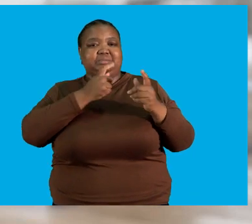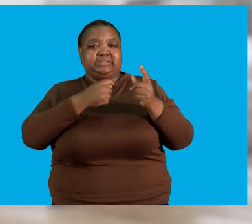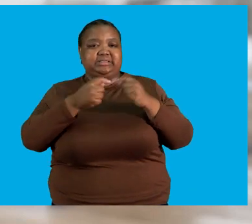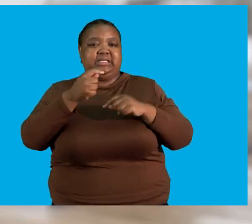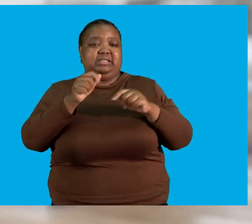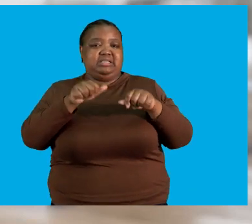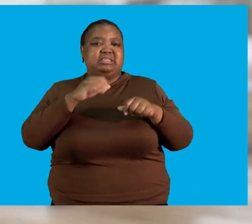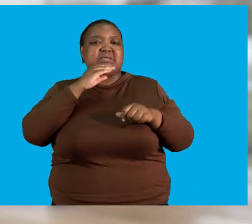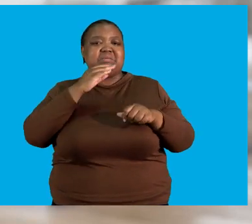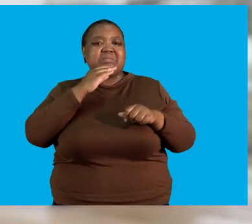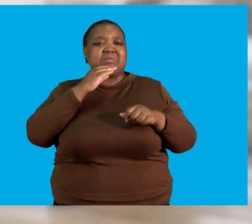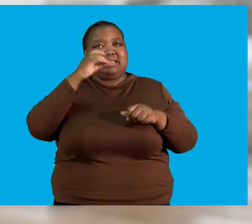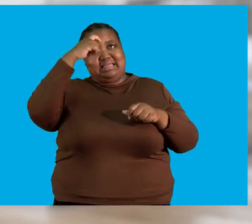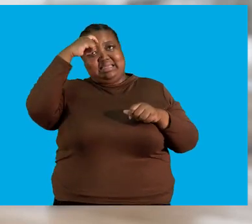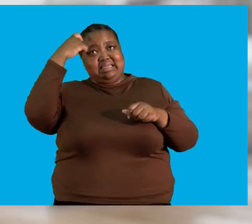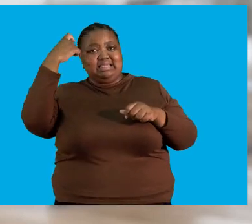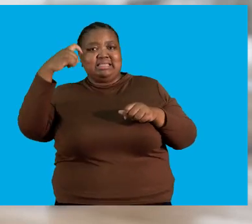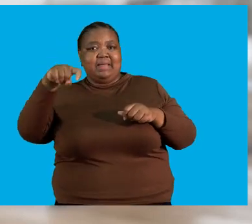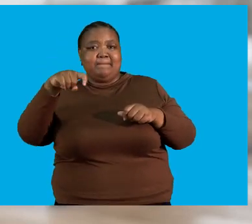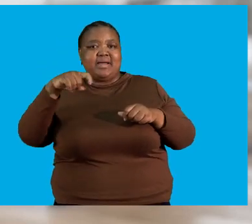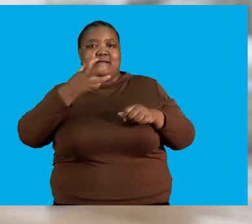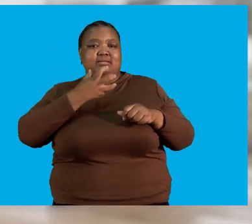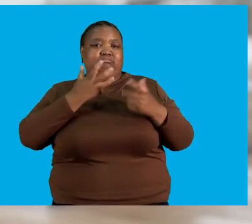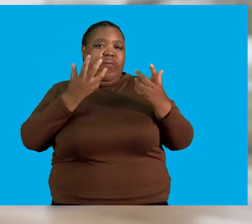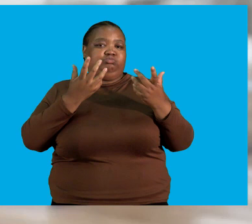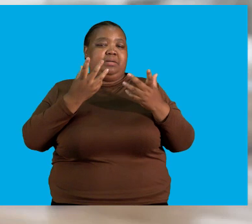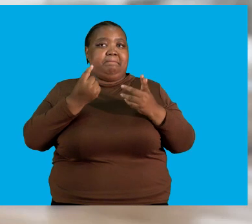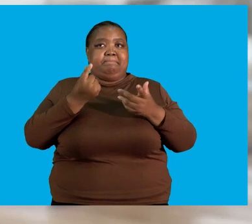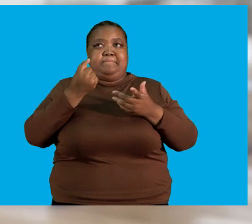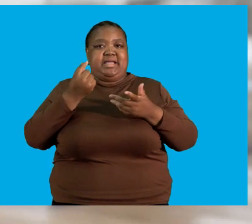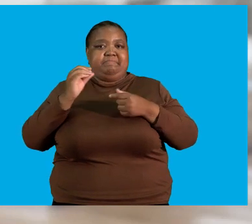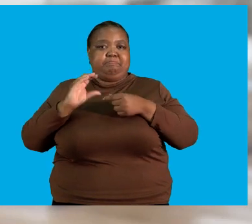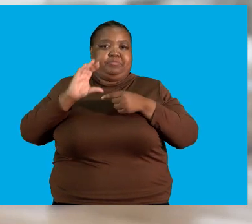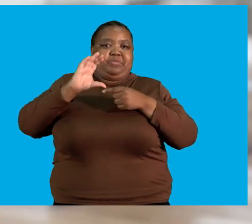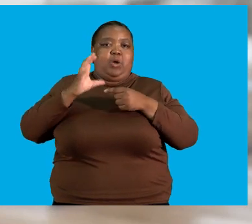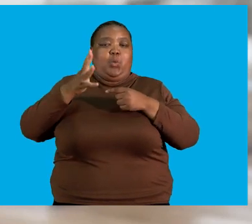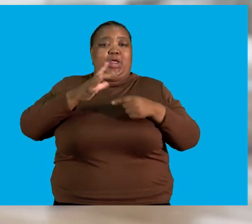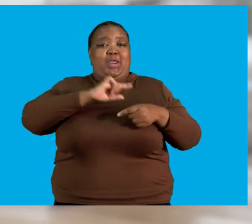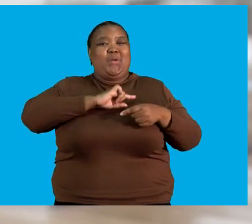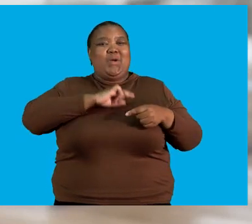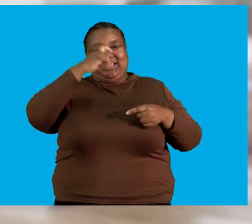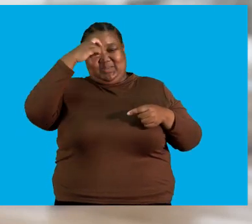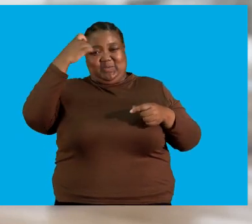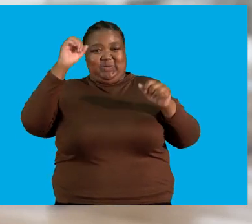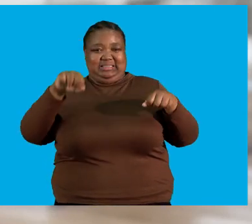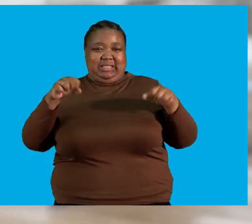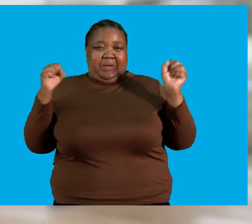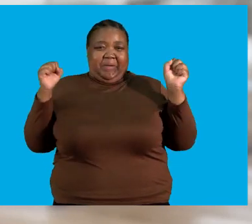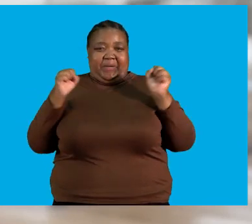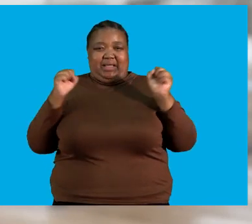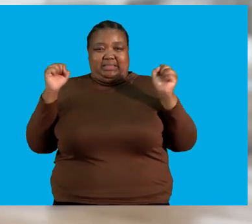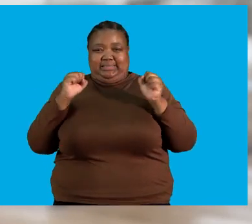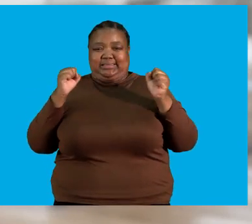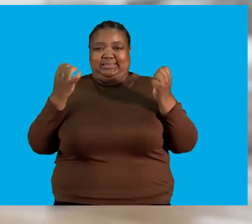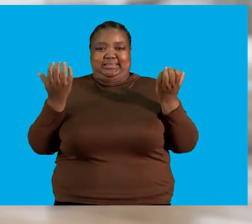it automatically means that in summer, I am going to make a lot of money because it's hot. But in winter,